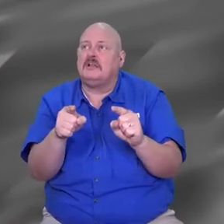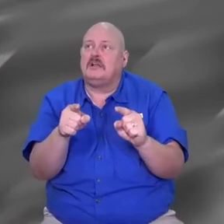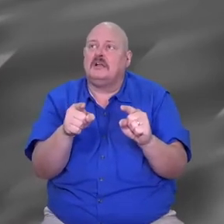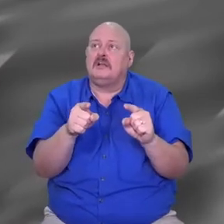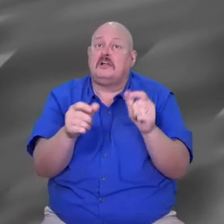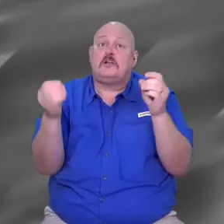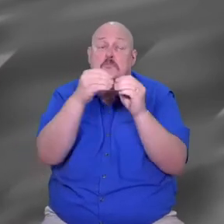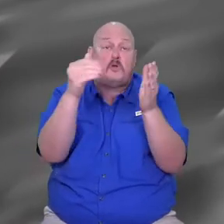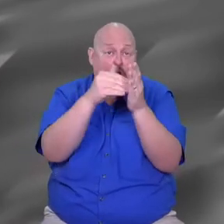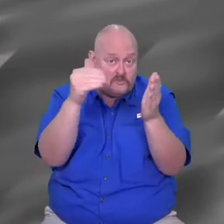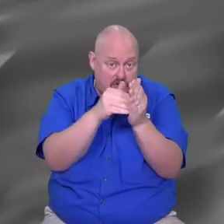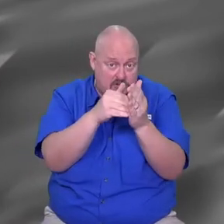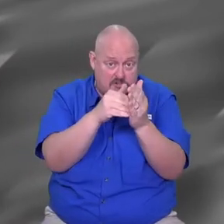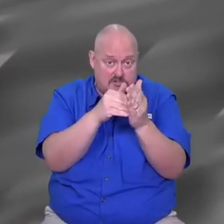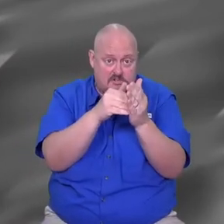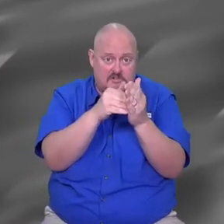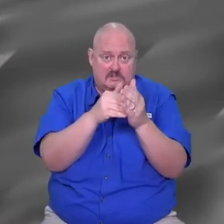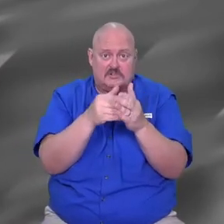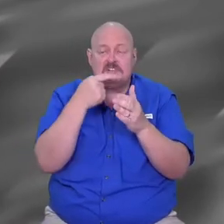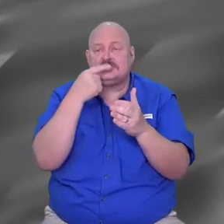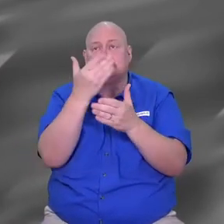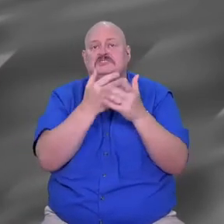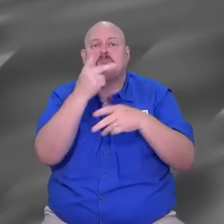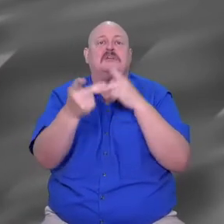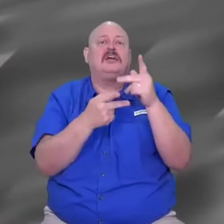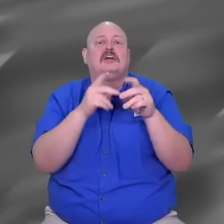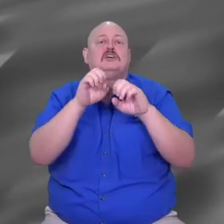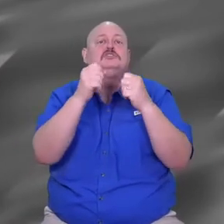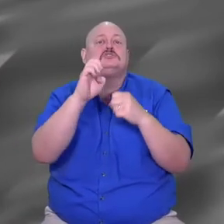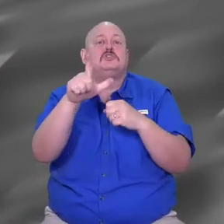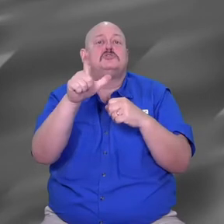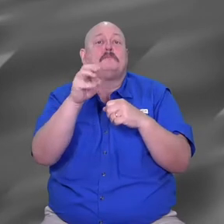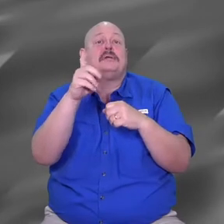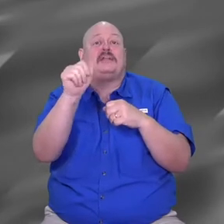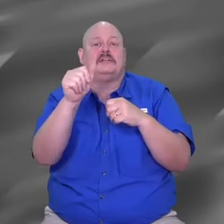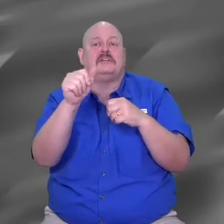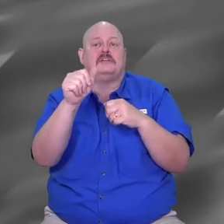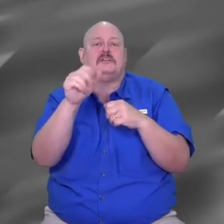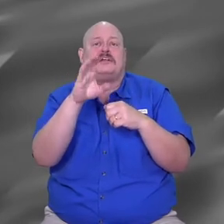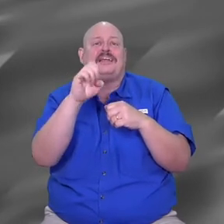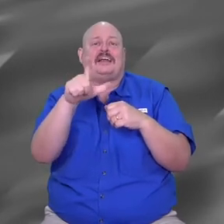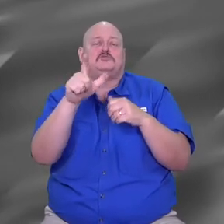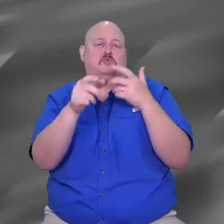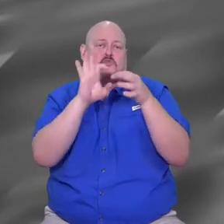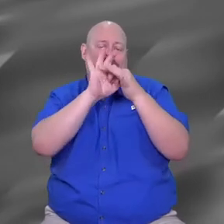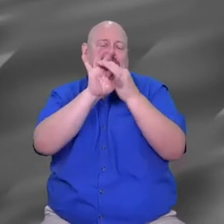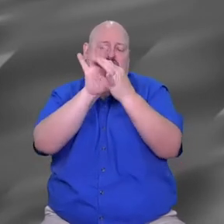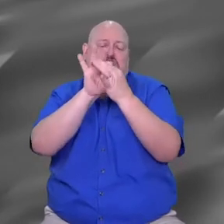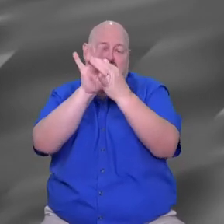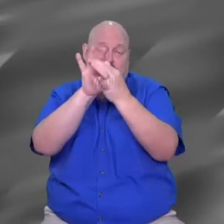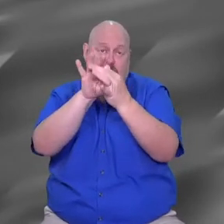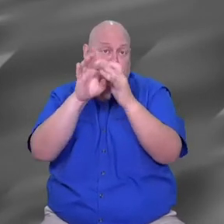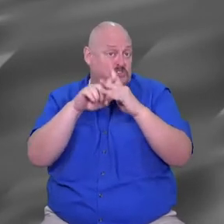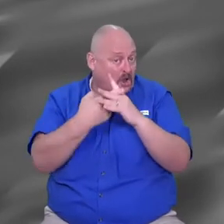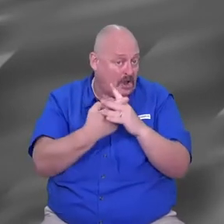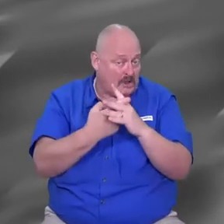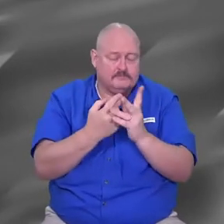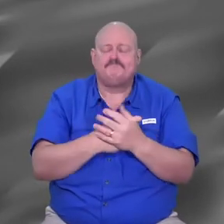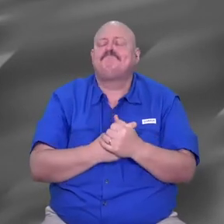More often than not, there is the mention of some type of social media or casual relationship that initiated it